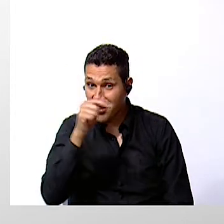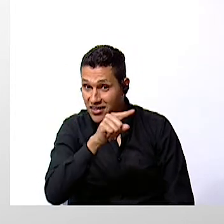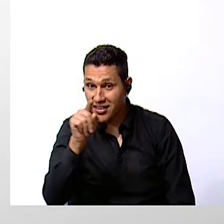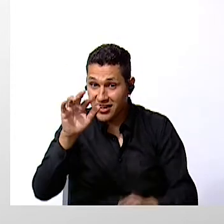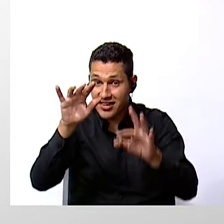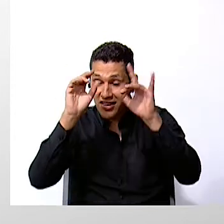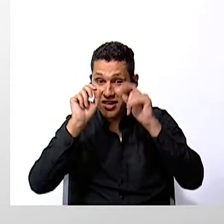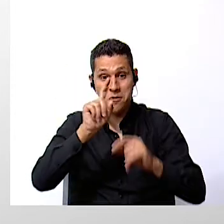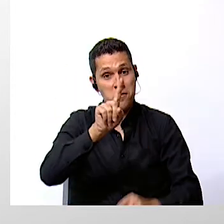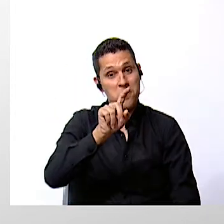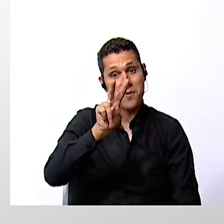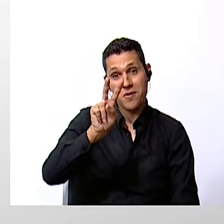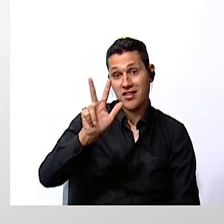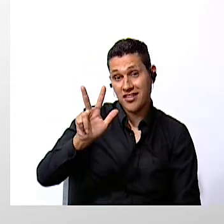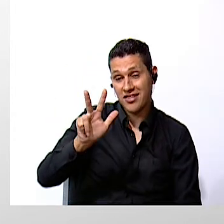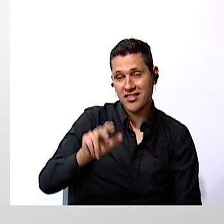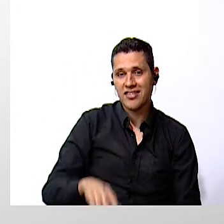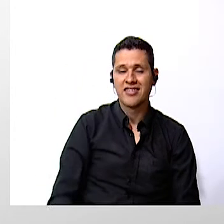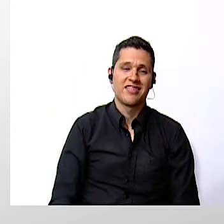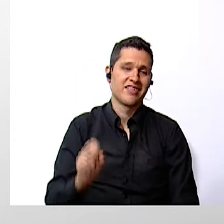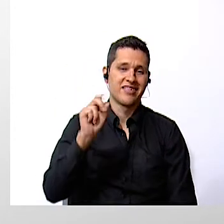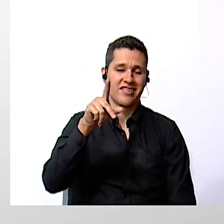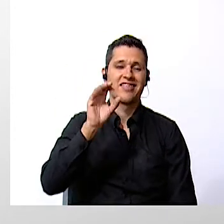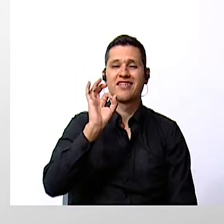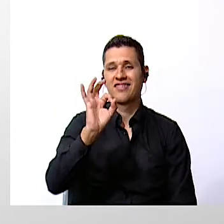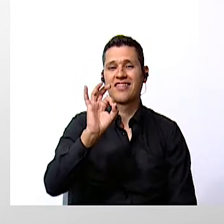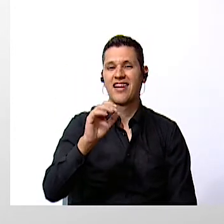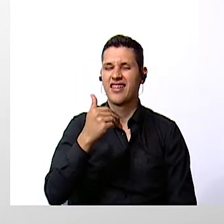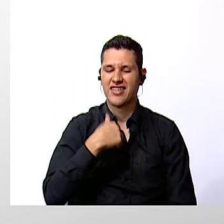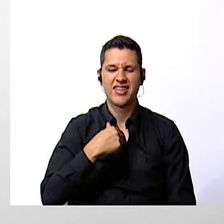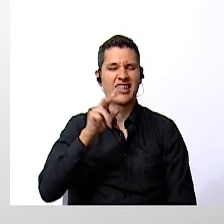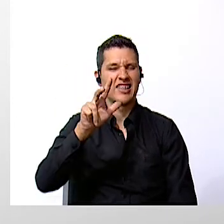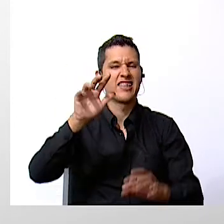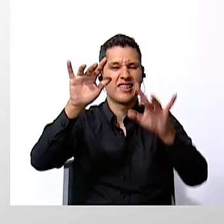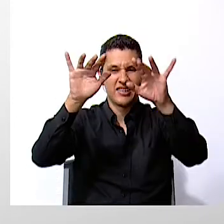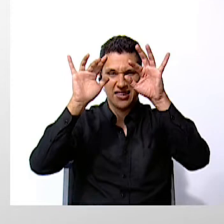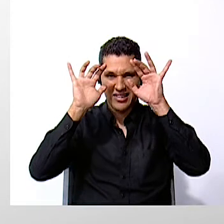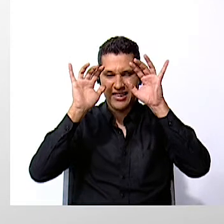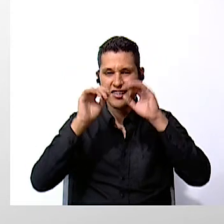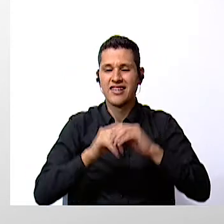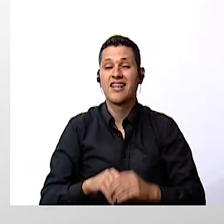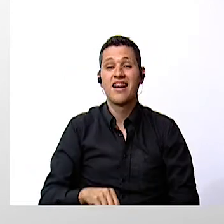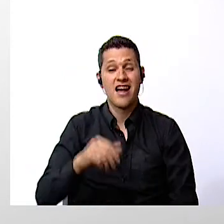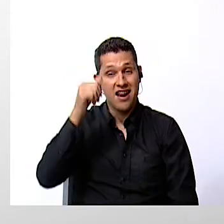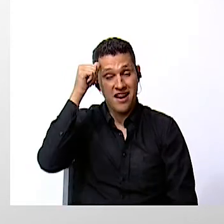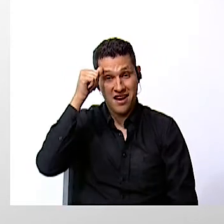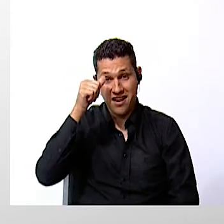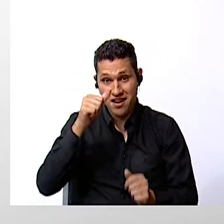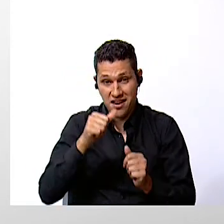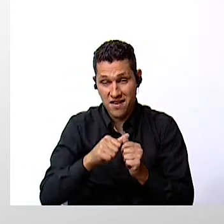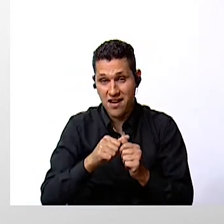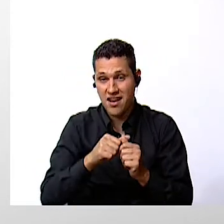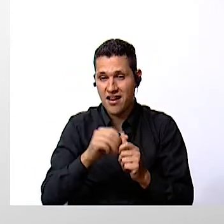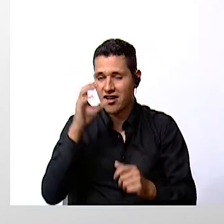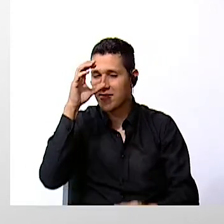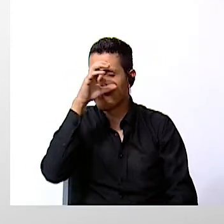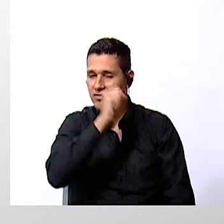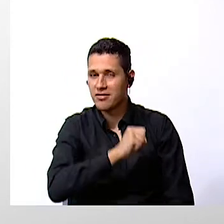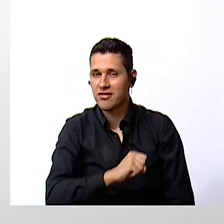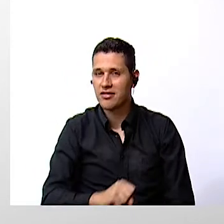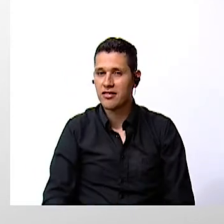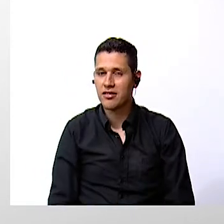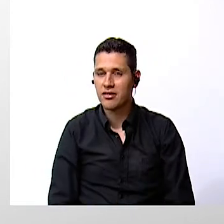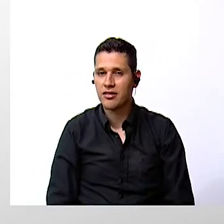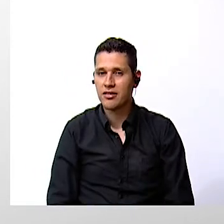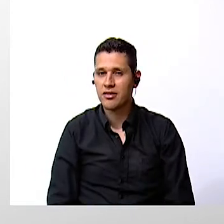or 3? Okay, good. You got 3 stars. Remember our riddle? I can be as big